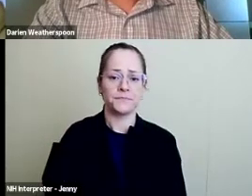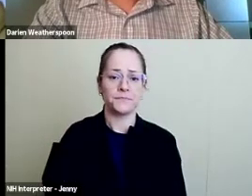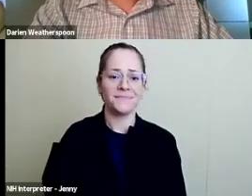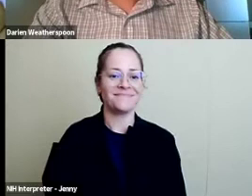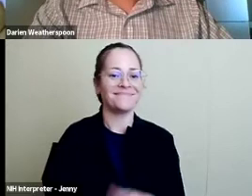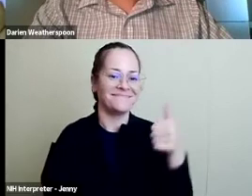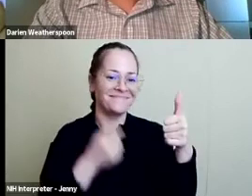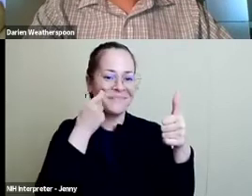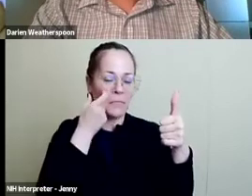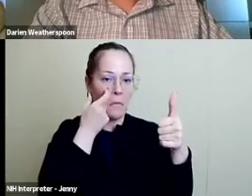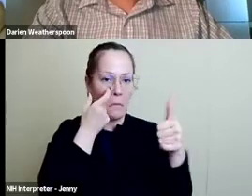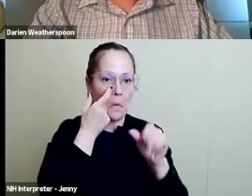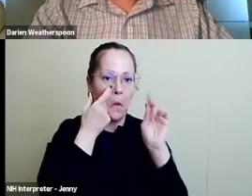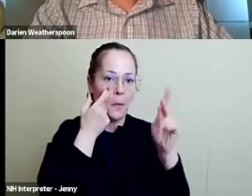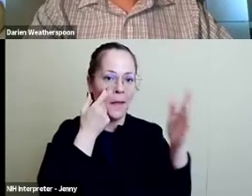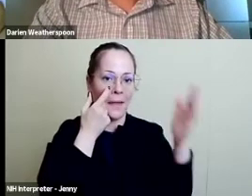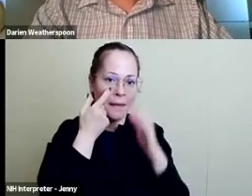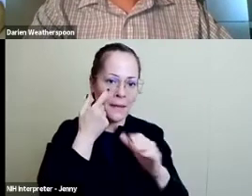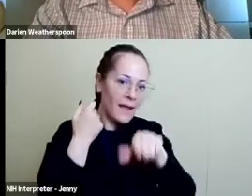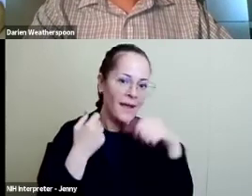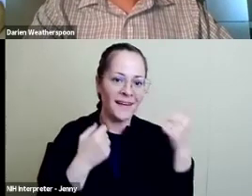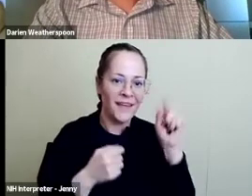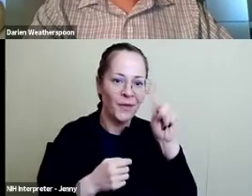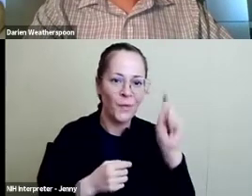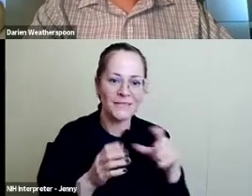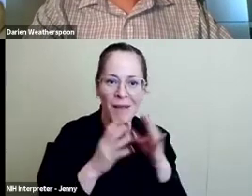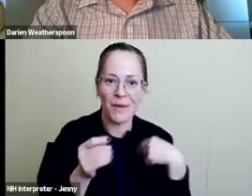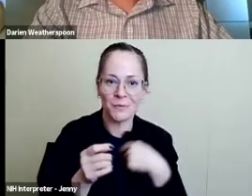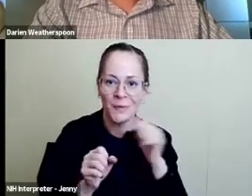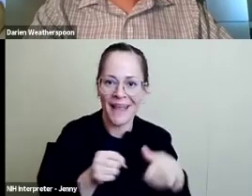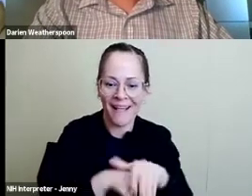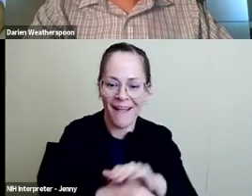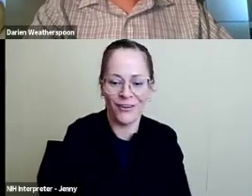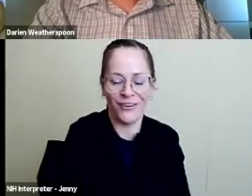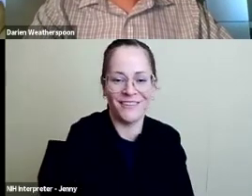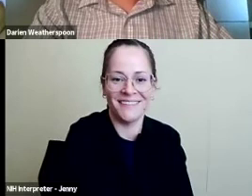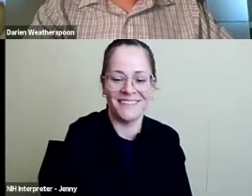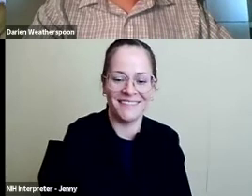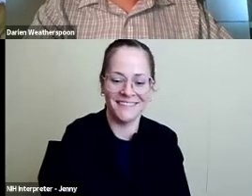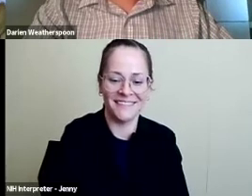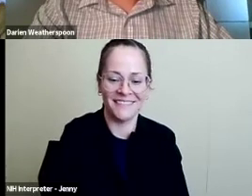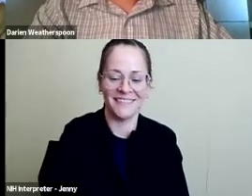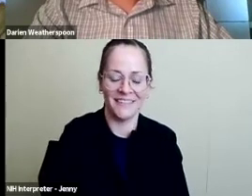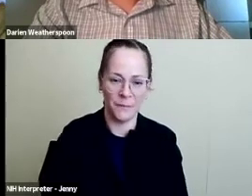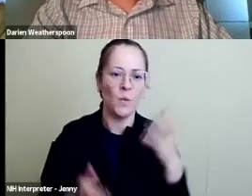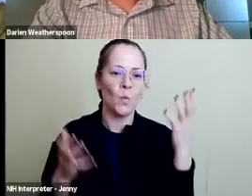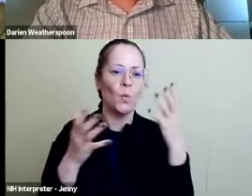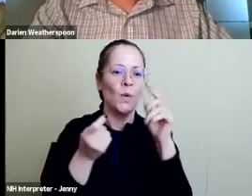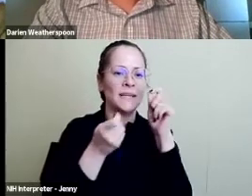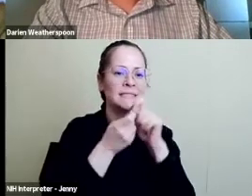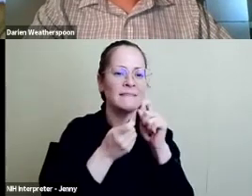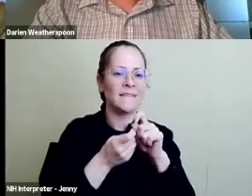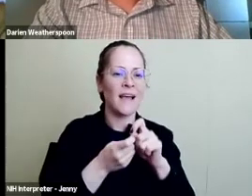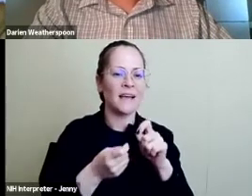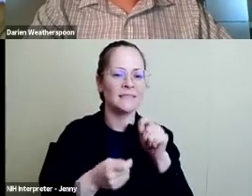Very good comments. And let's go ahead. We have a lot of questions. Let's see how much we can cover. What skills, techniques did you find helpful to maintain